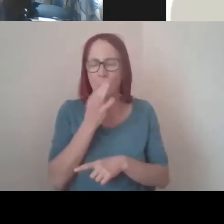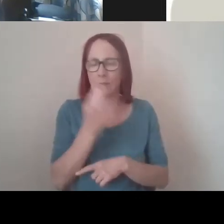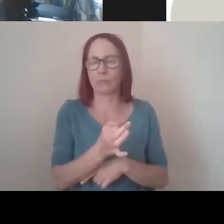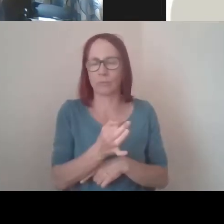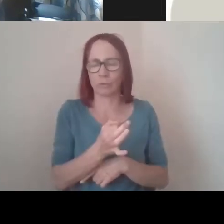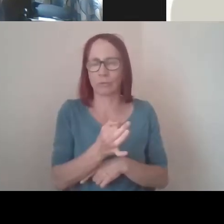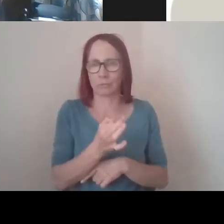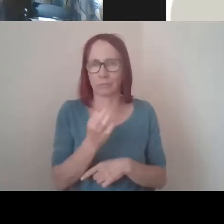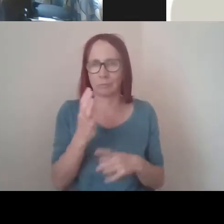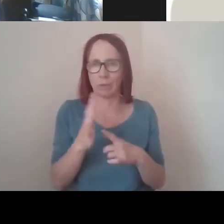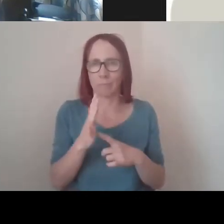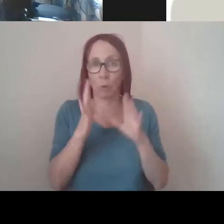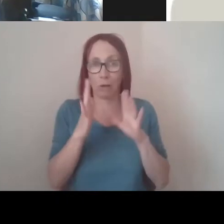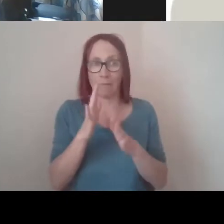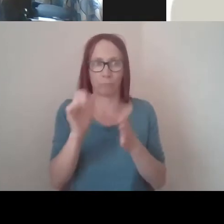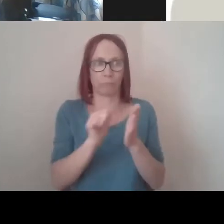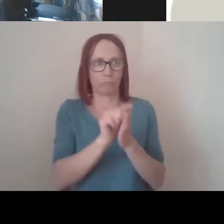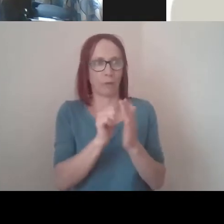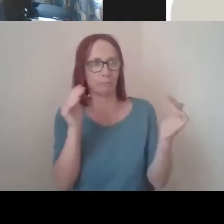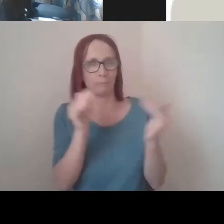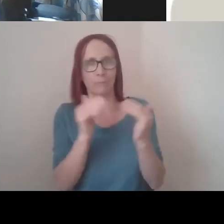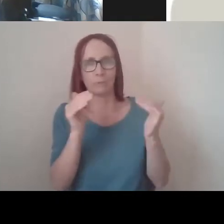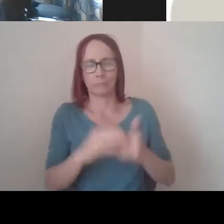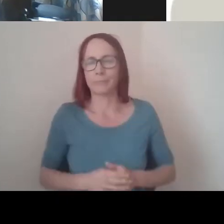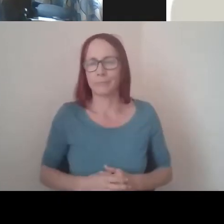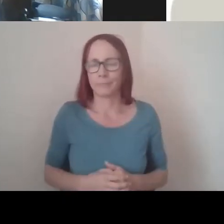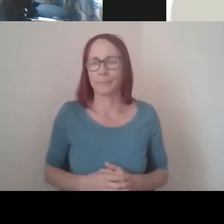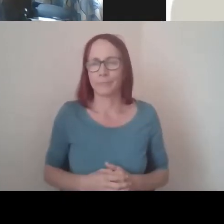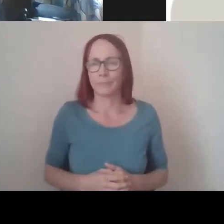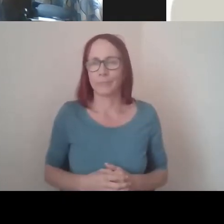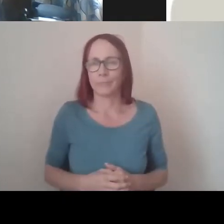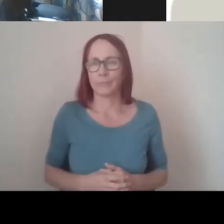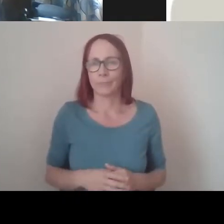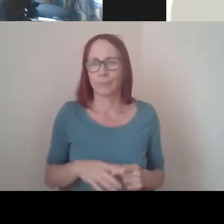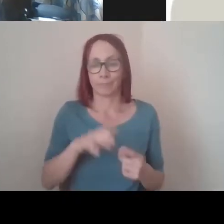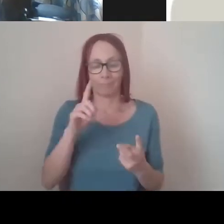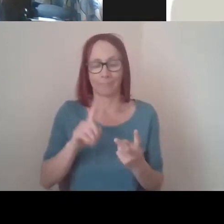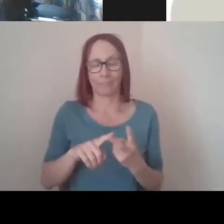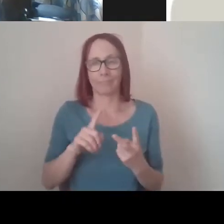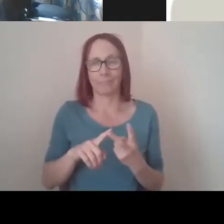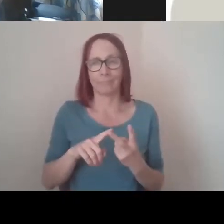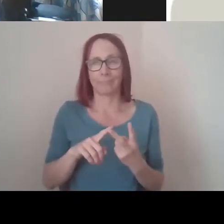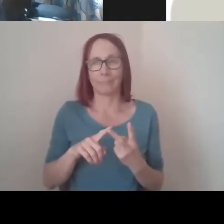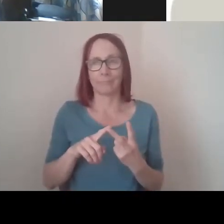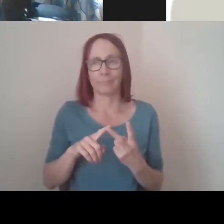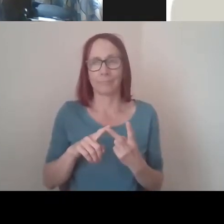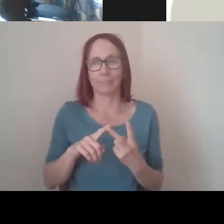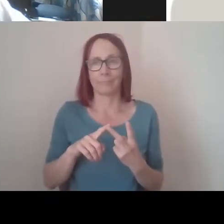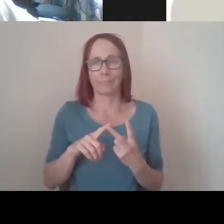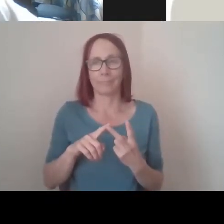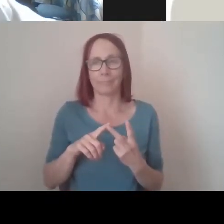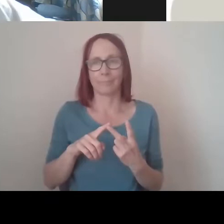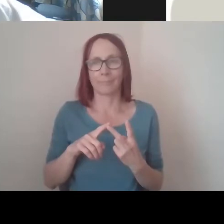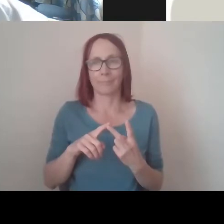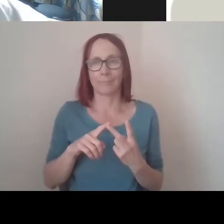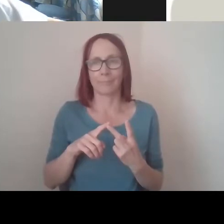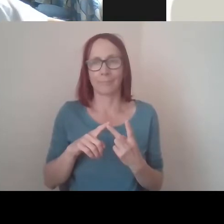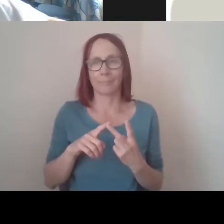the questions that they're asking. So I think the second bit then is saying, if